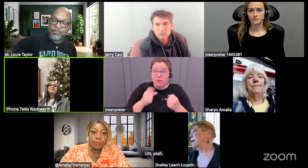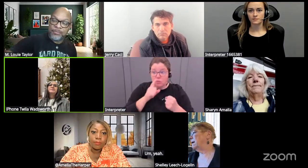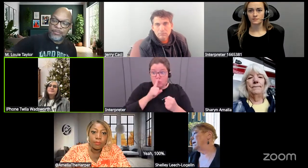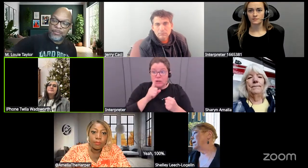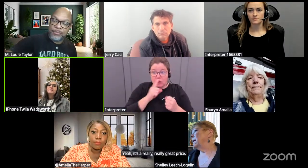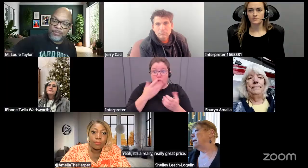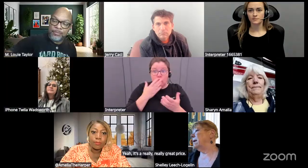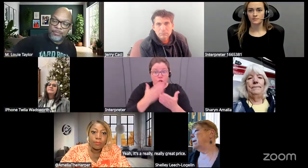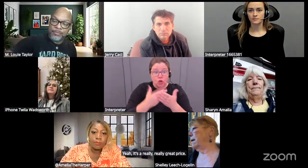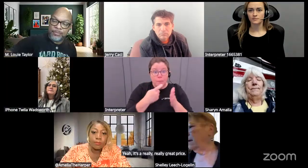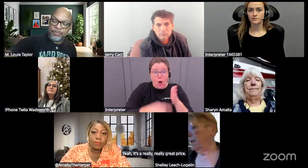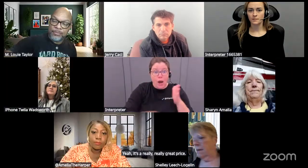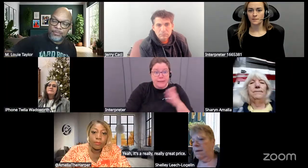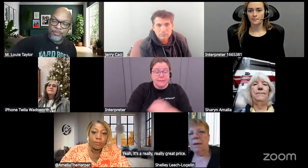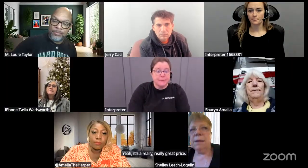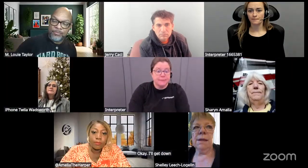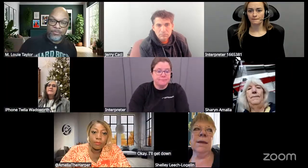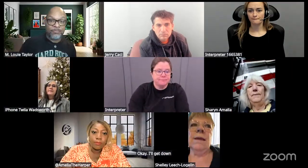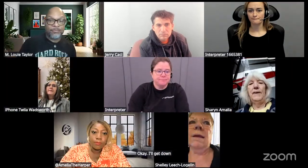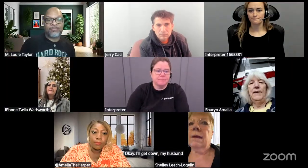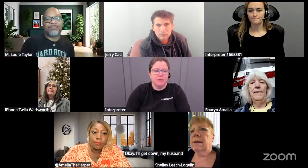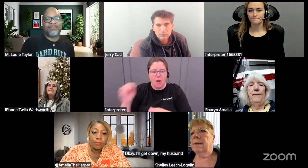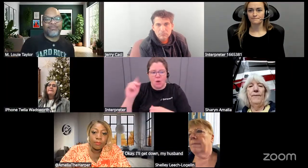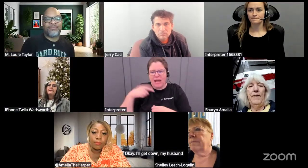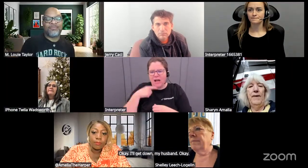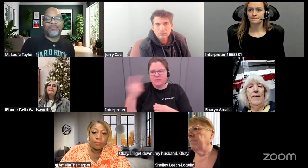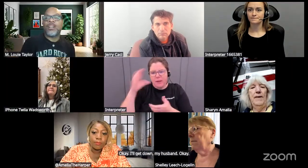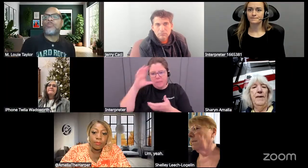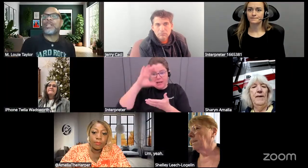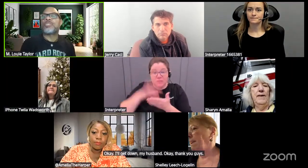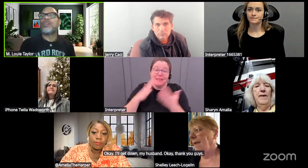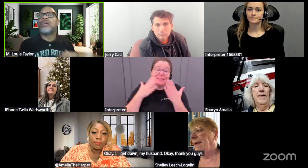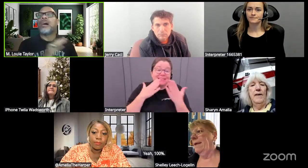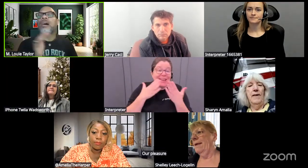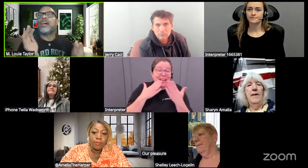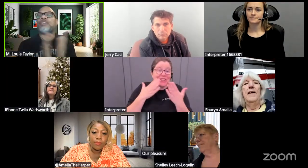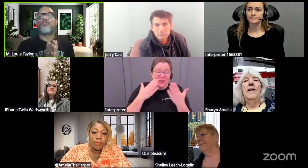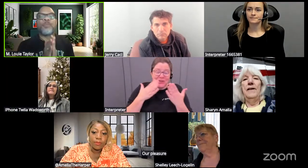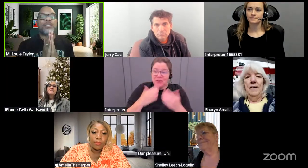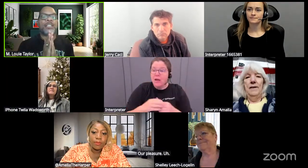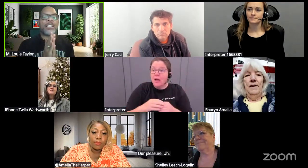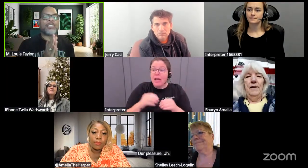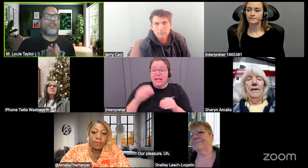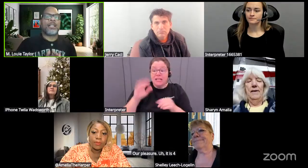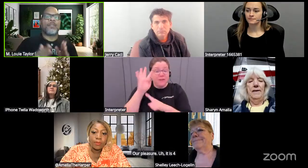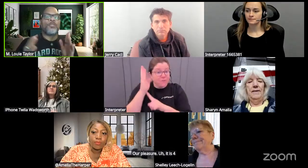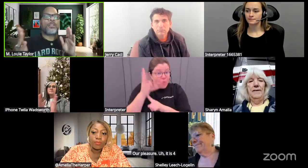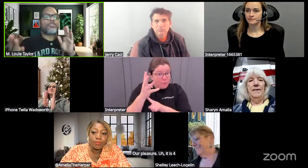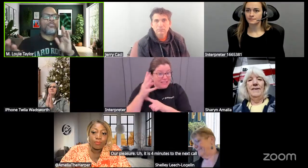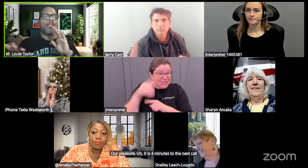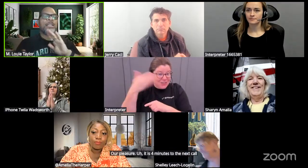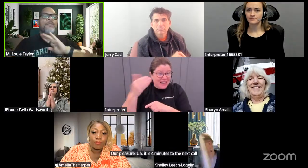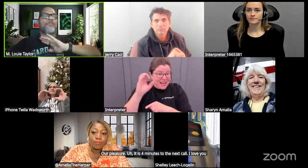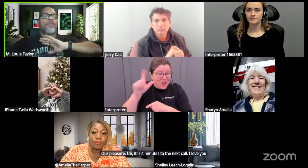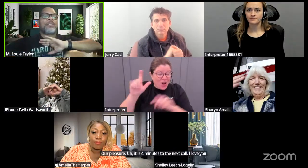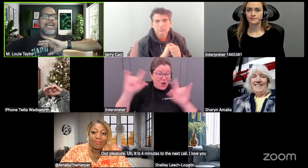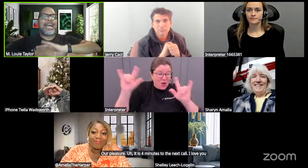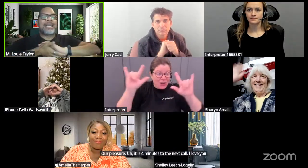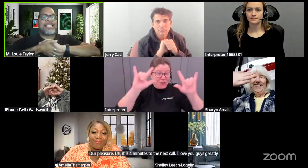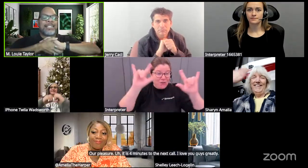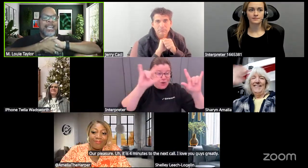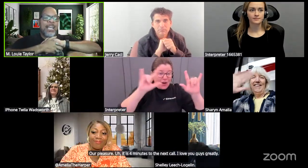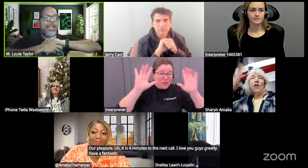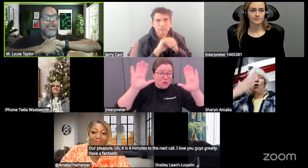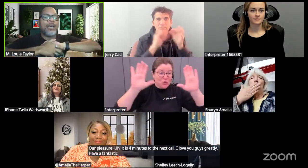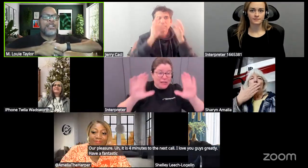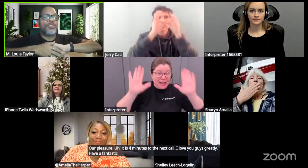price. I'll get that on my husband. Okay, thank you guys. Our pleasure. It is 4 minutes to the next call. I love you all greatly. Have a